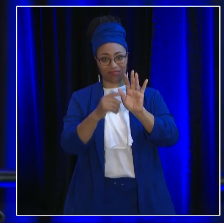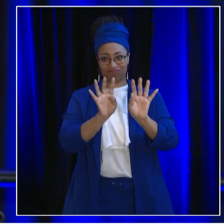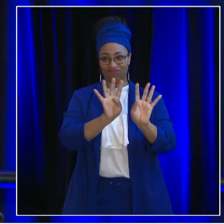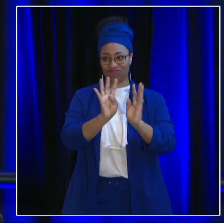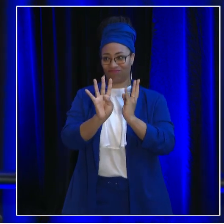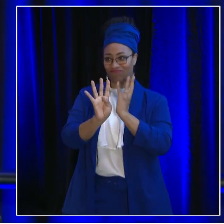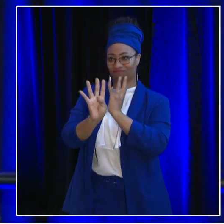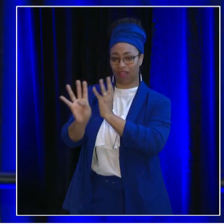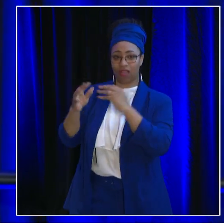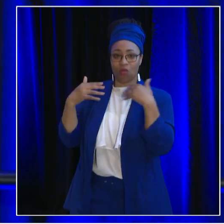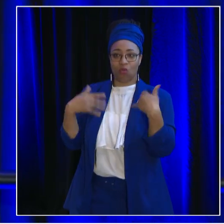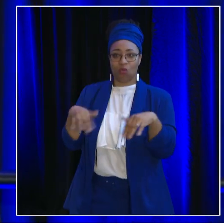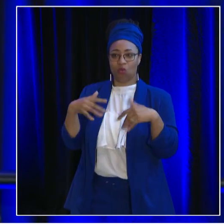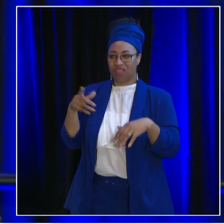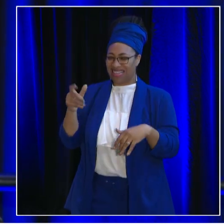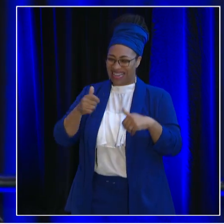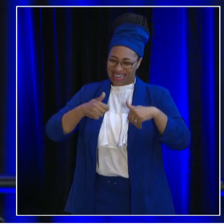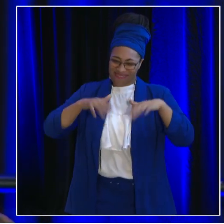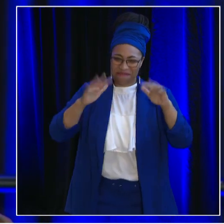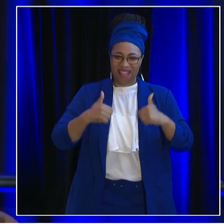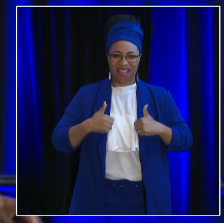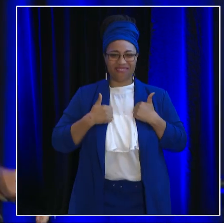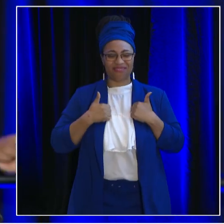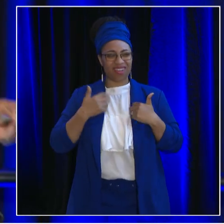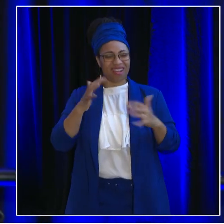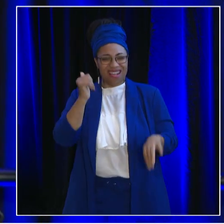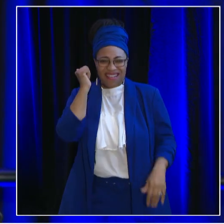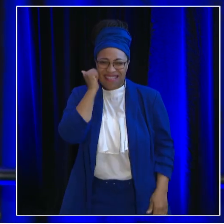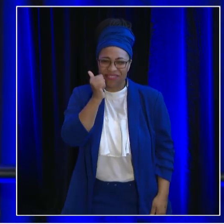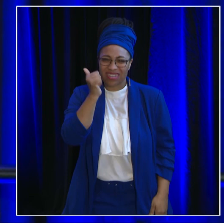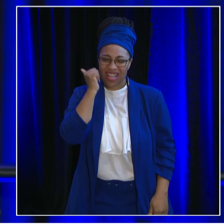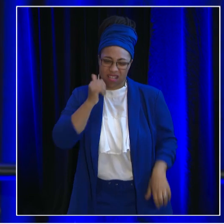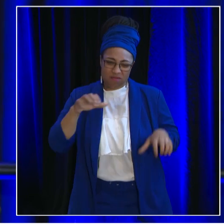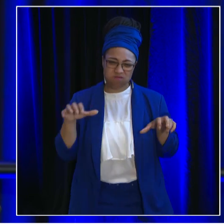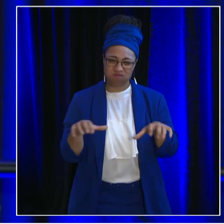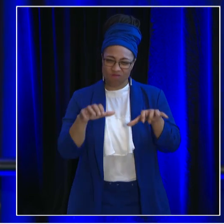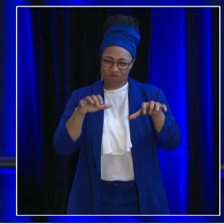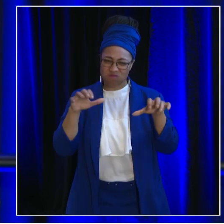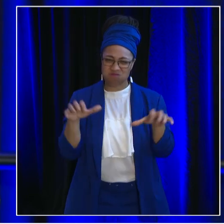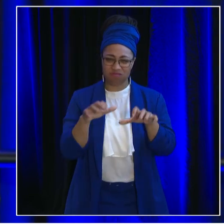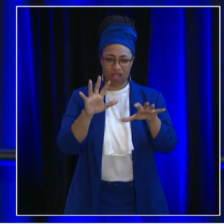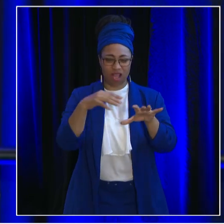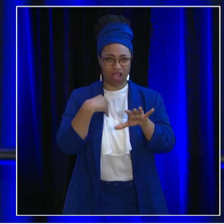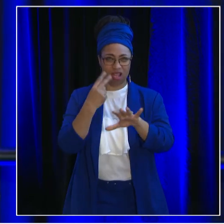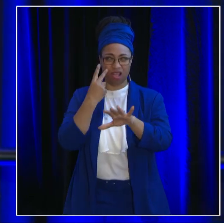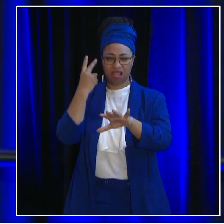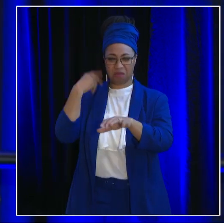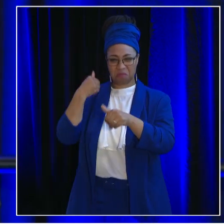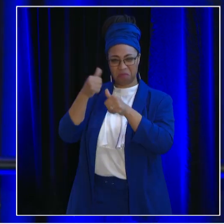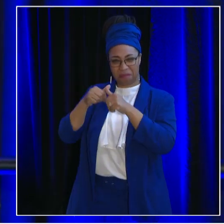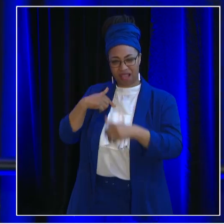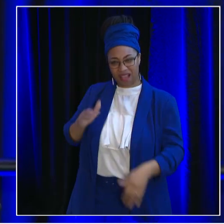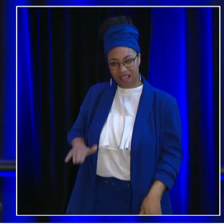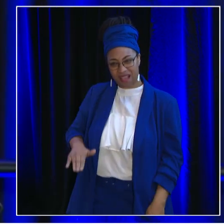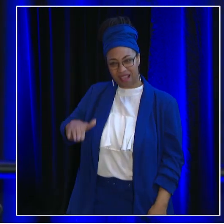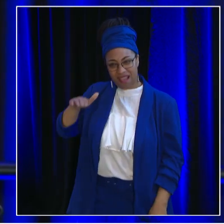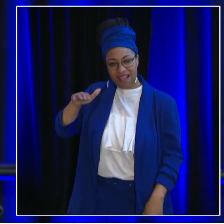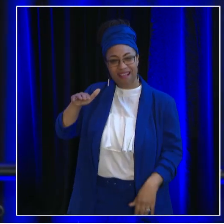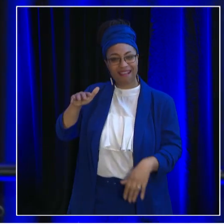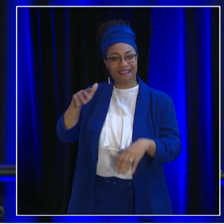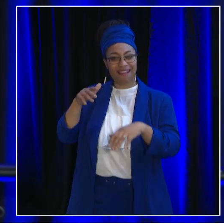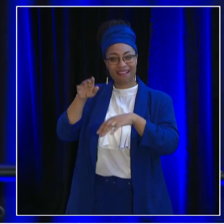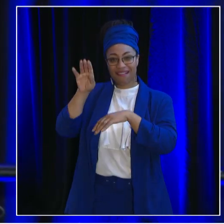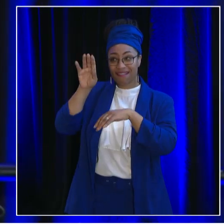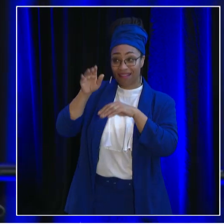us every single day. I know how hard they work. I used to live around the corner from a fire station. Okay, they are always